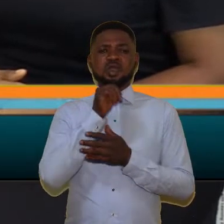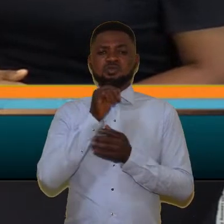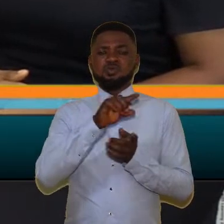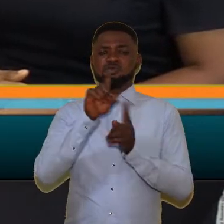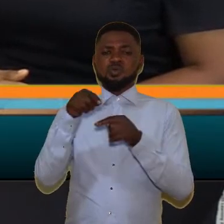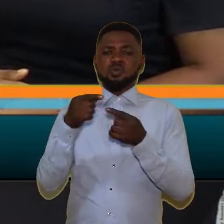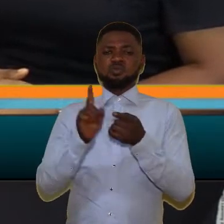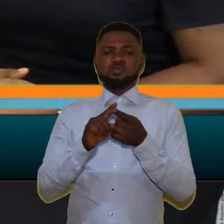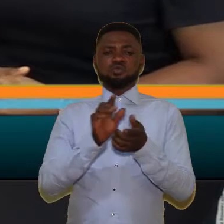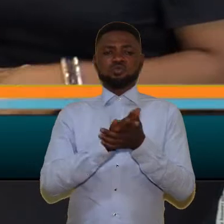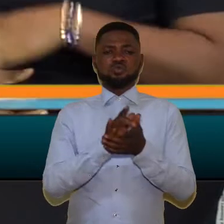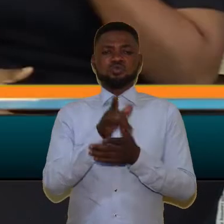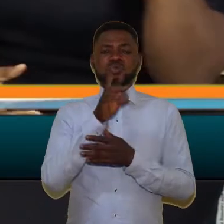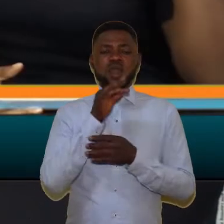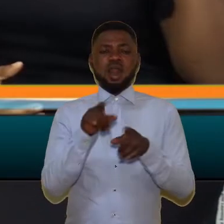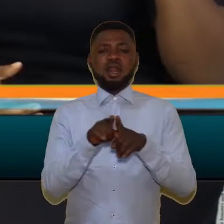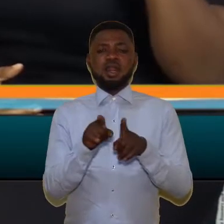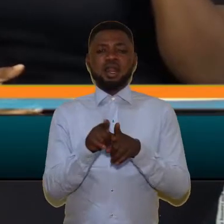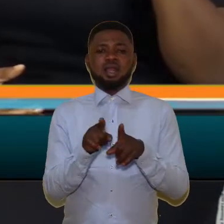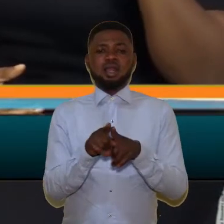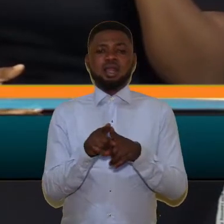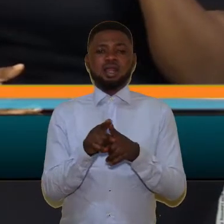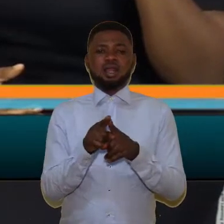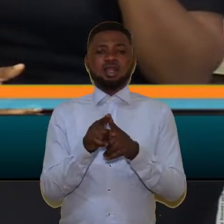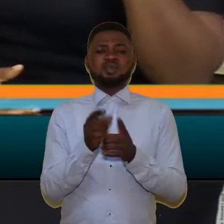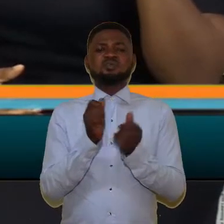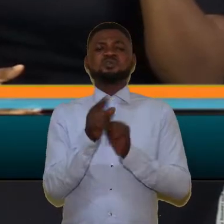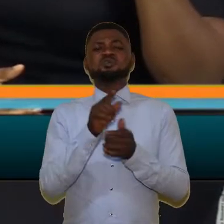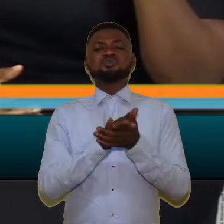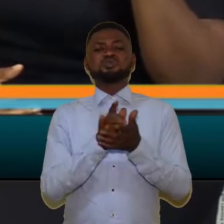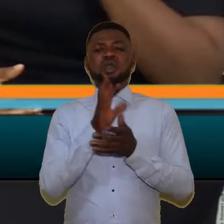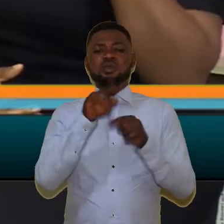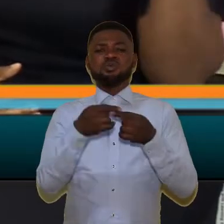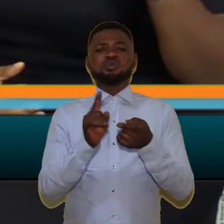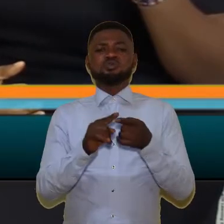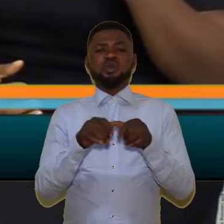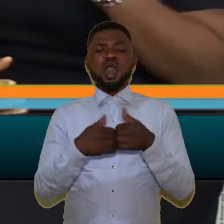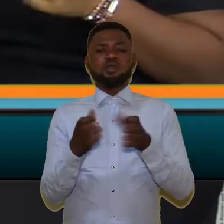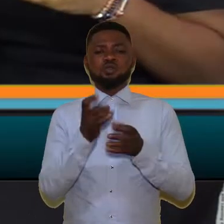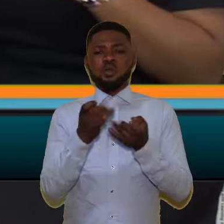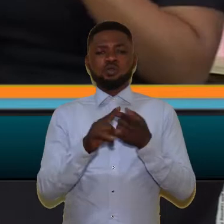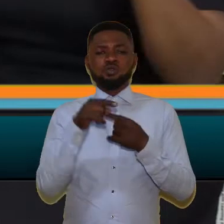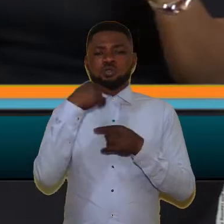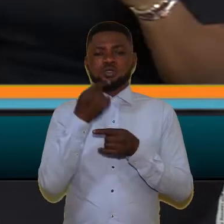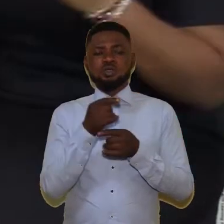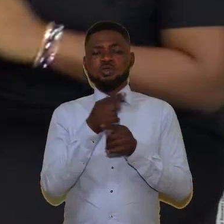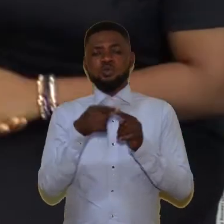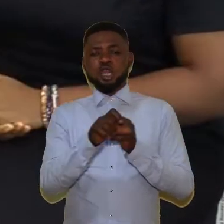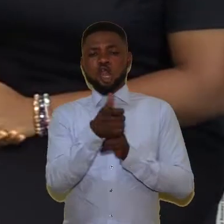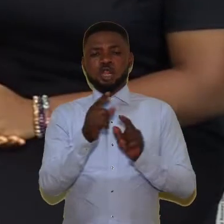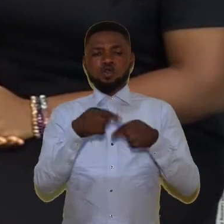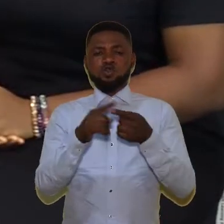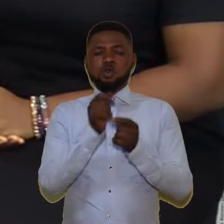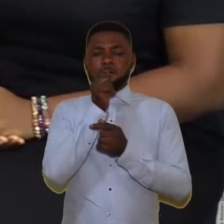not attending school. You are like, which school are you going to? How do you want to say it when others are going to a